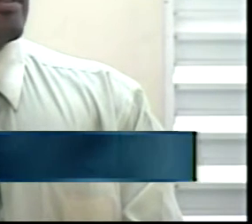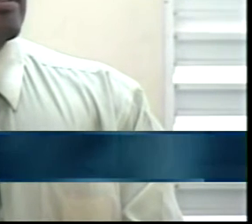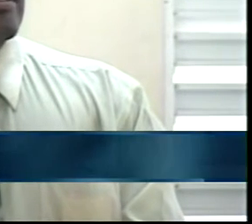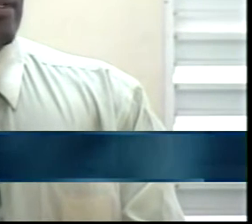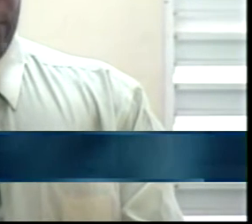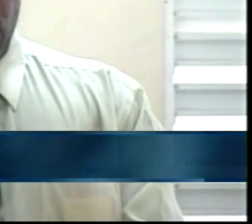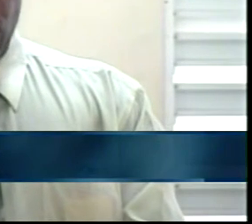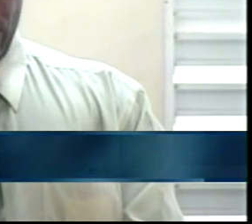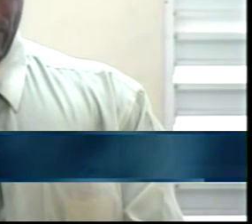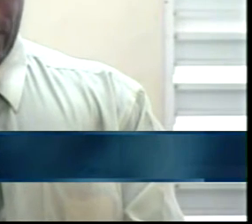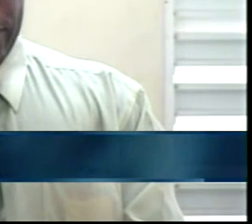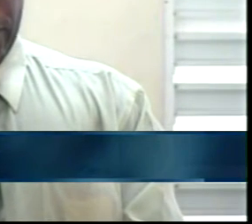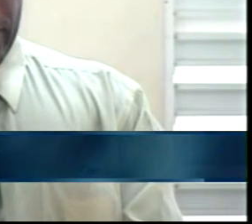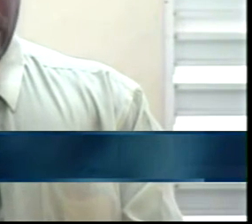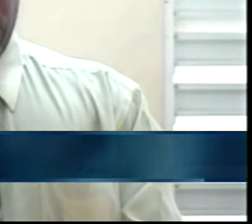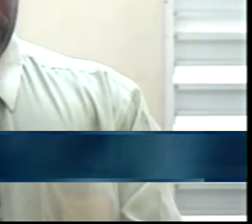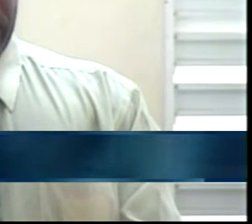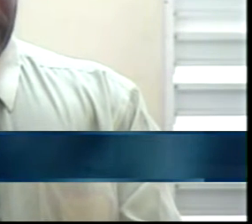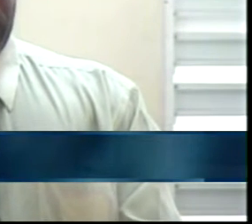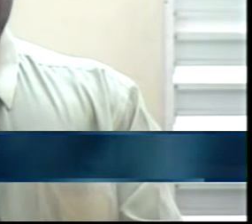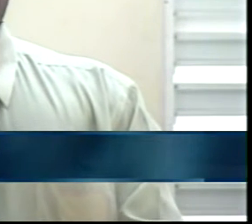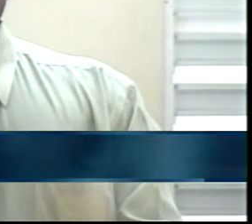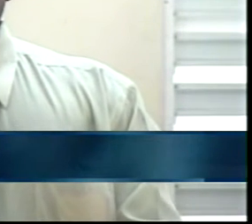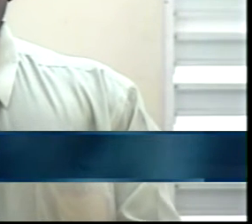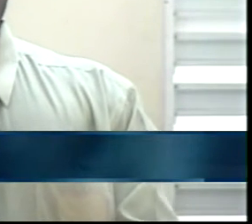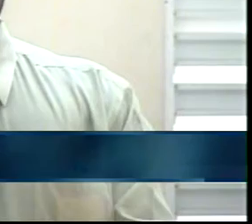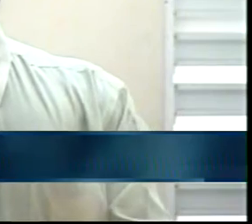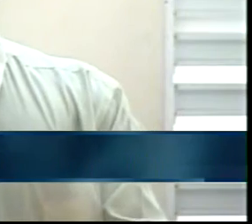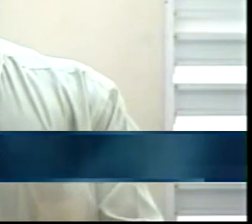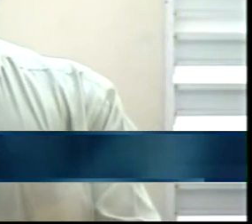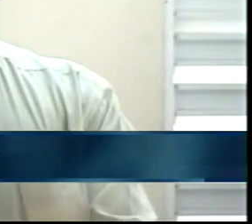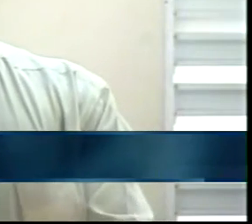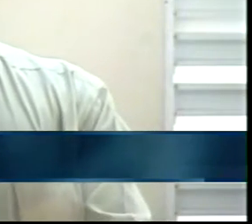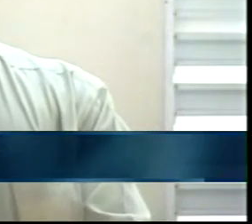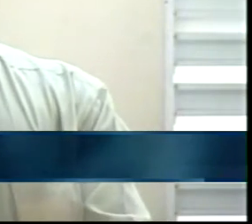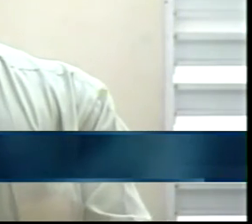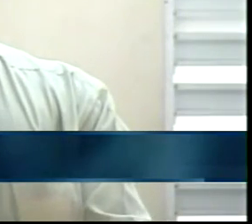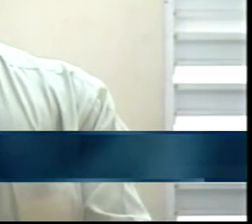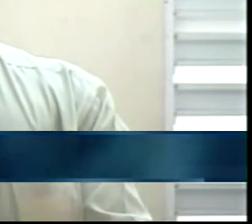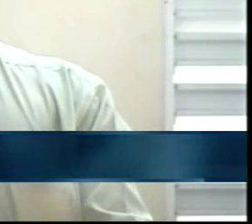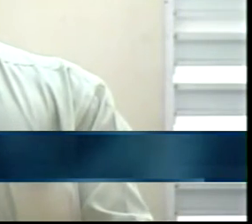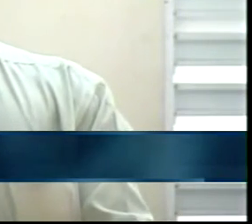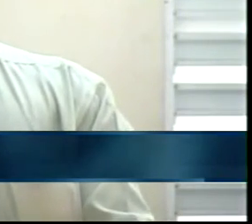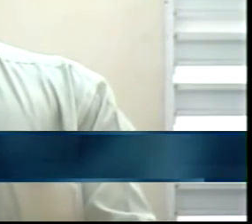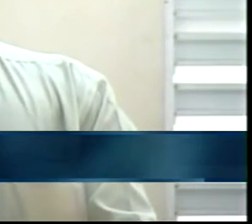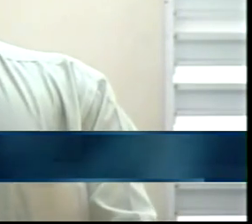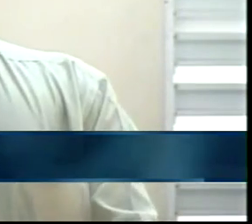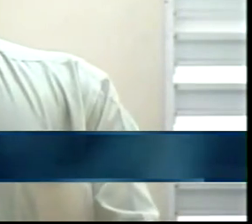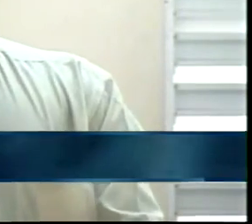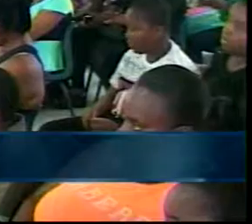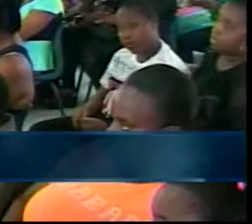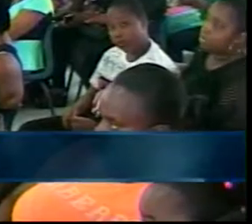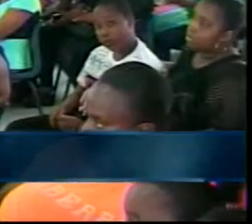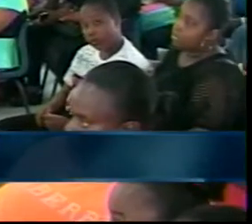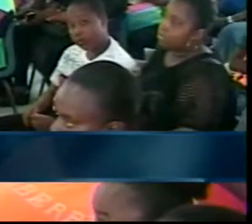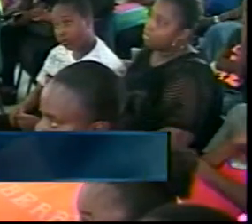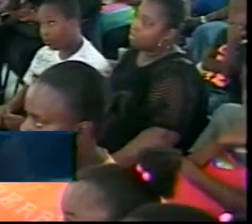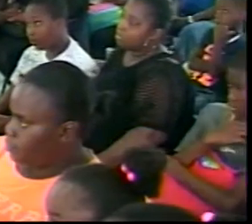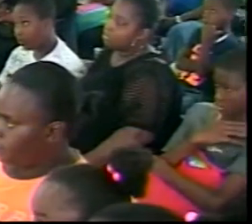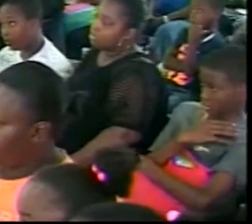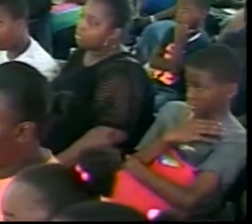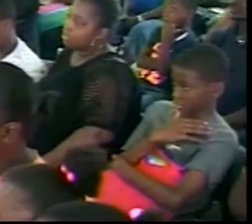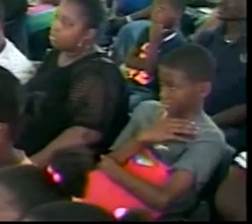source of useful information for instructional design is the criterion reference test, also called